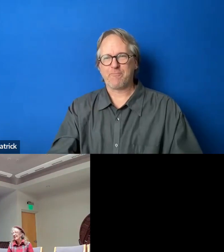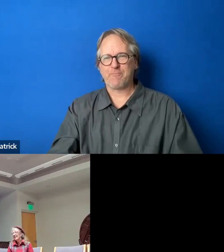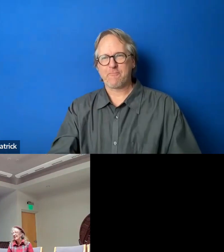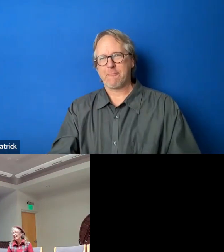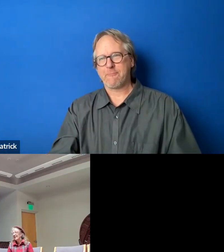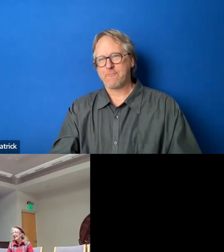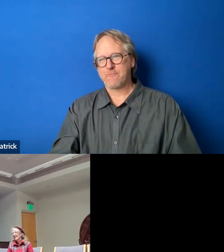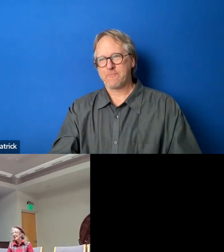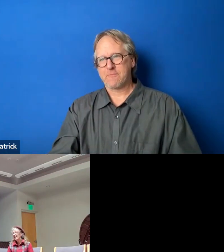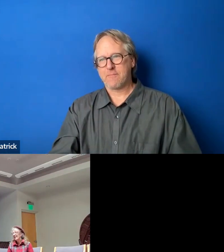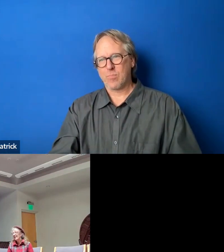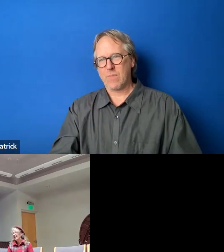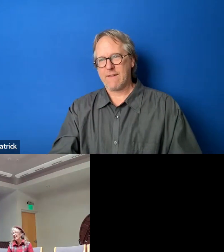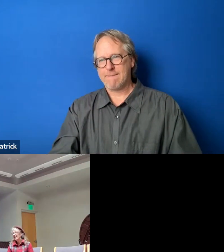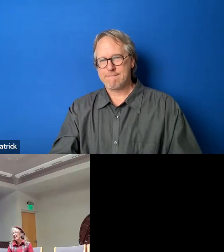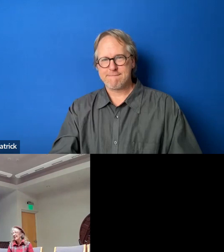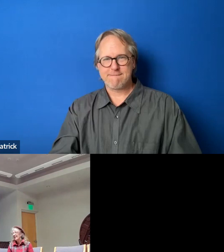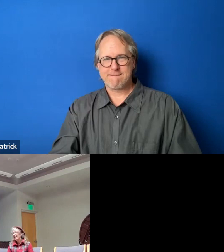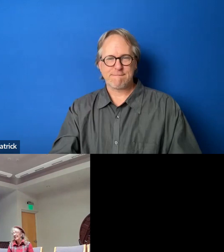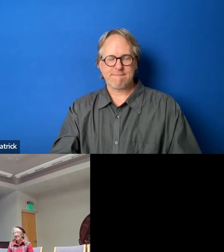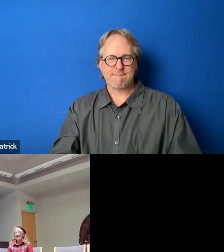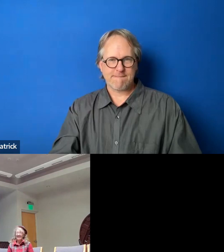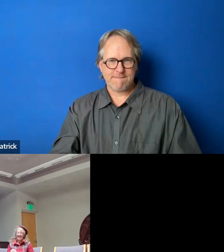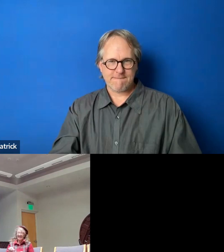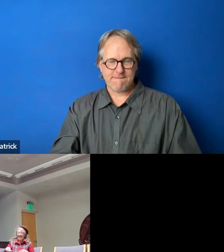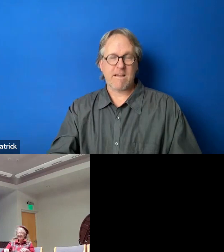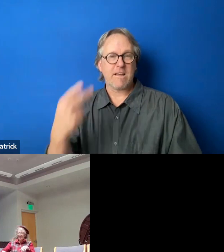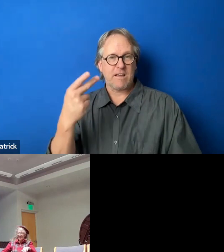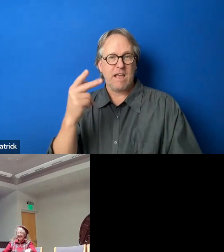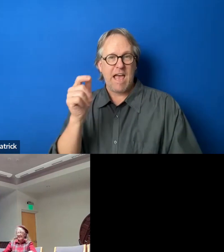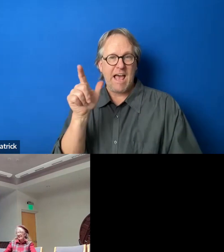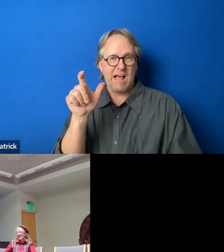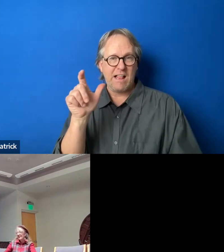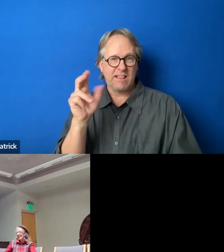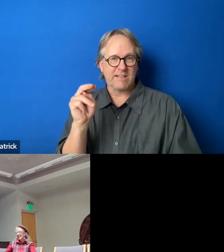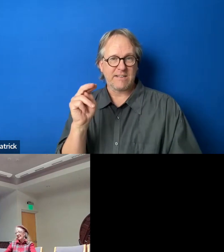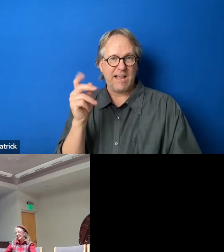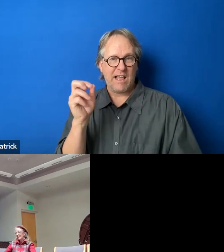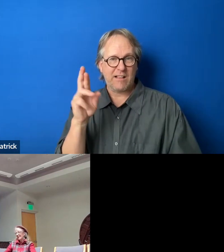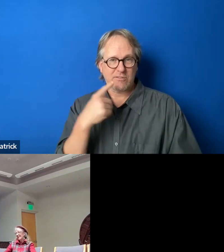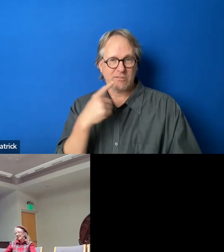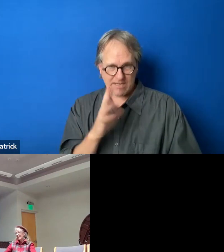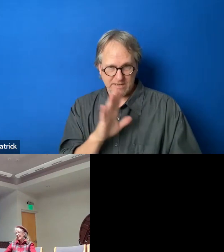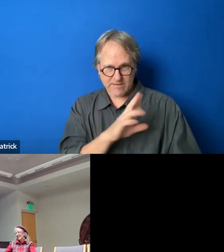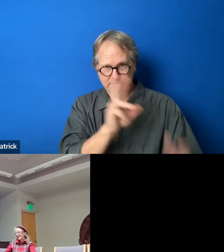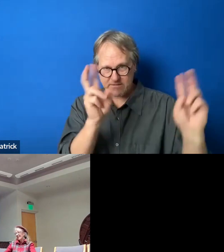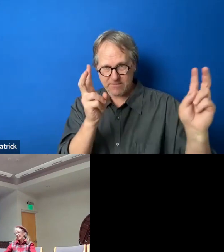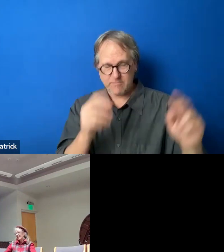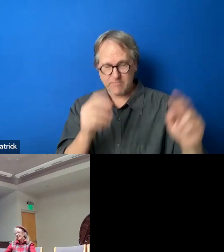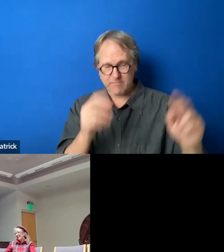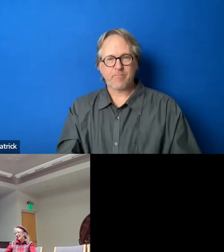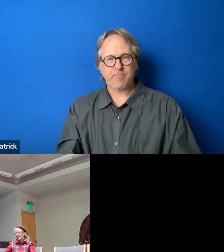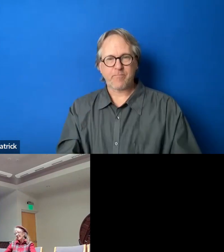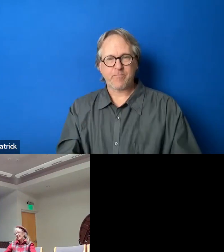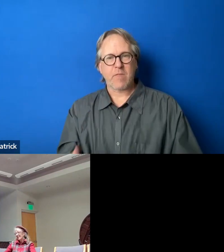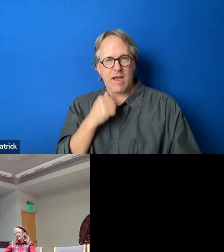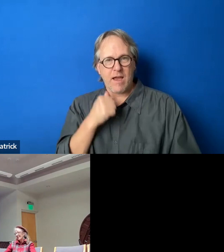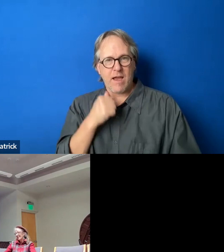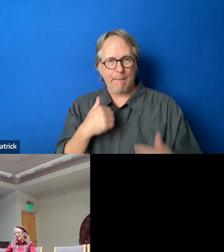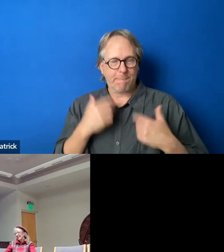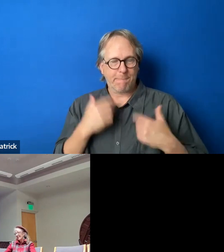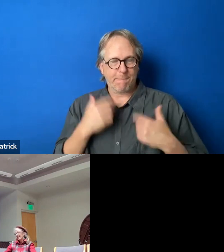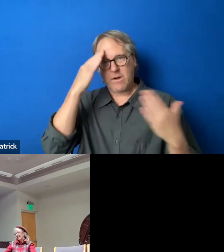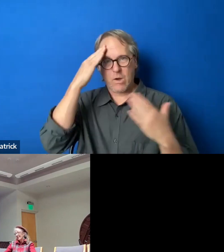Helen Keller said. As Helen Keller said. I am conscious of a